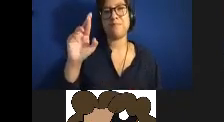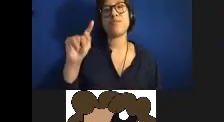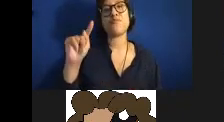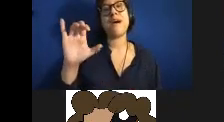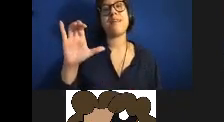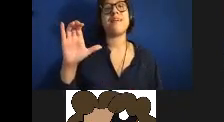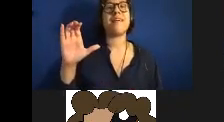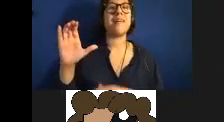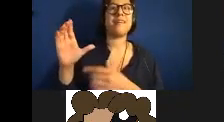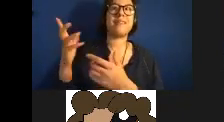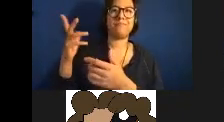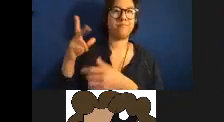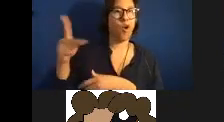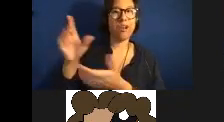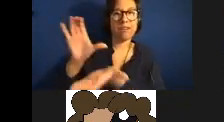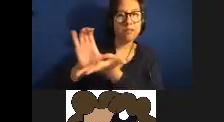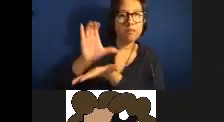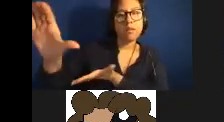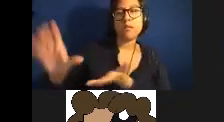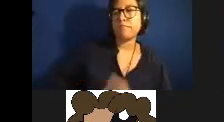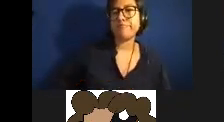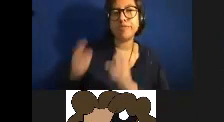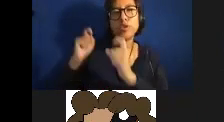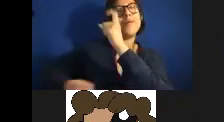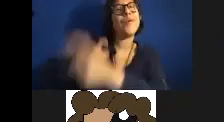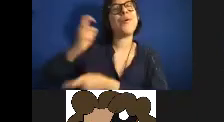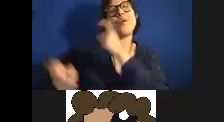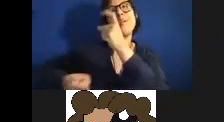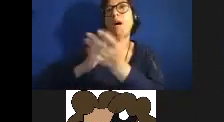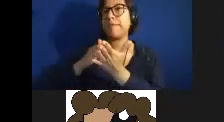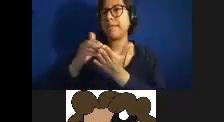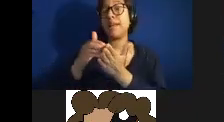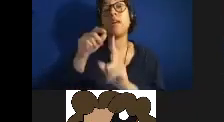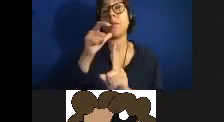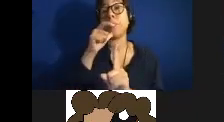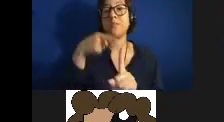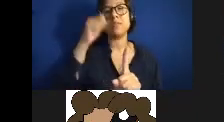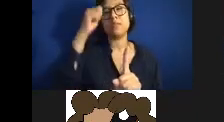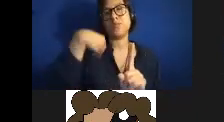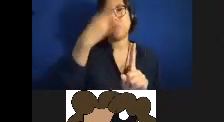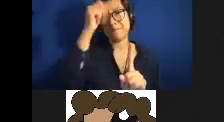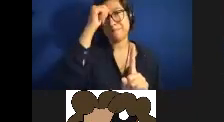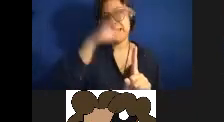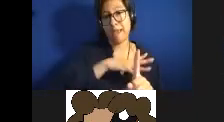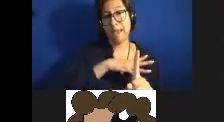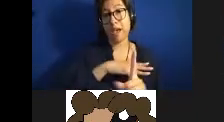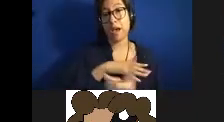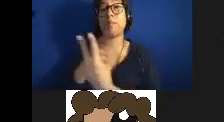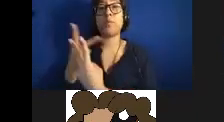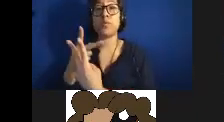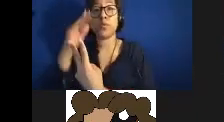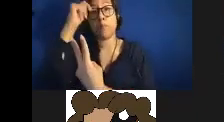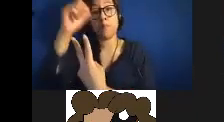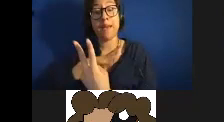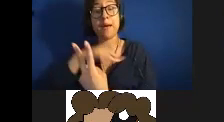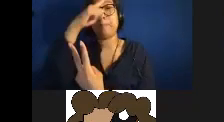donor, and he's a white man. And the men who overdosed in his home are black male